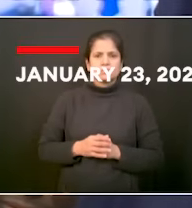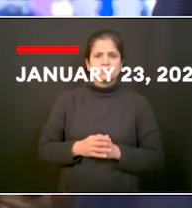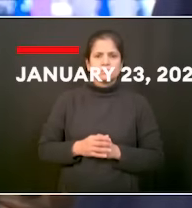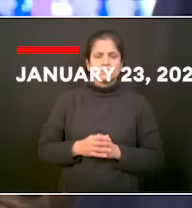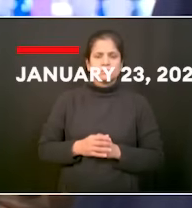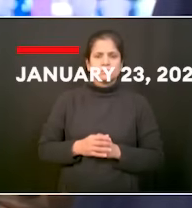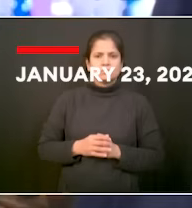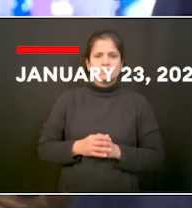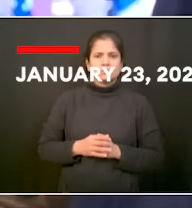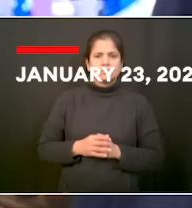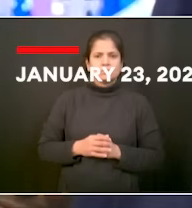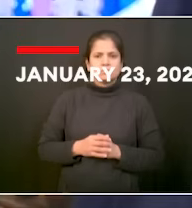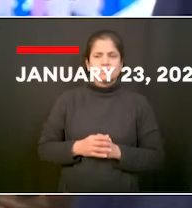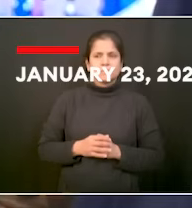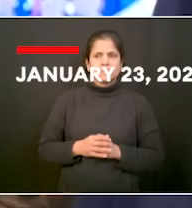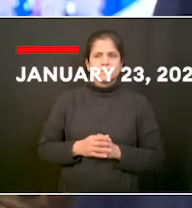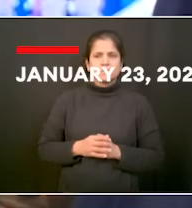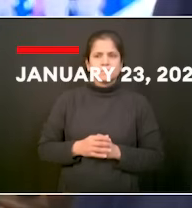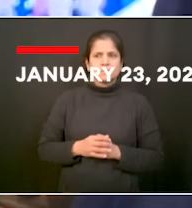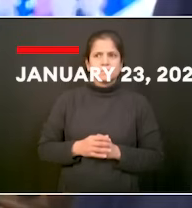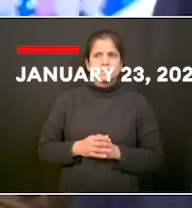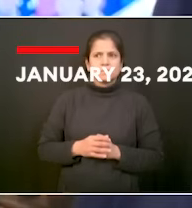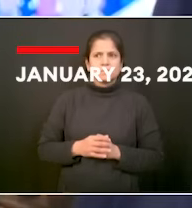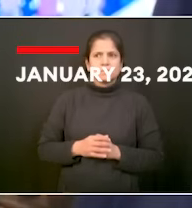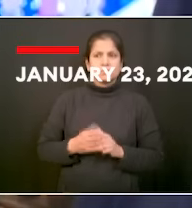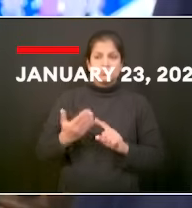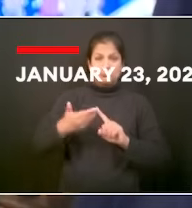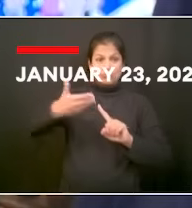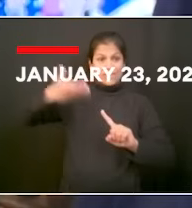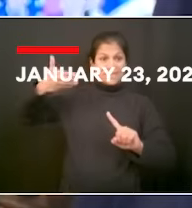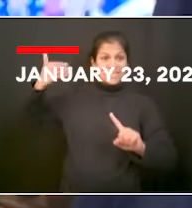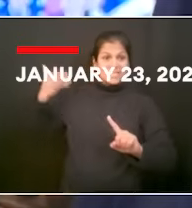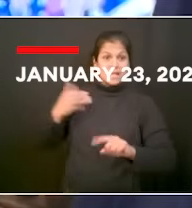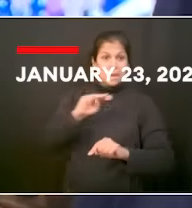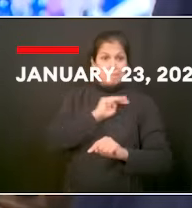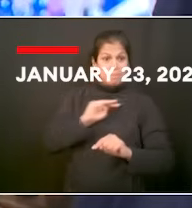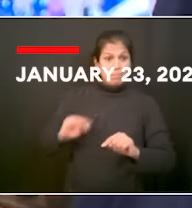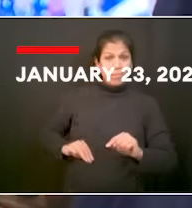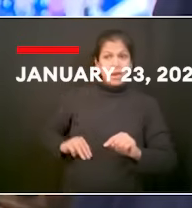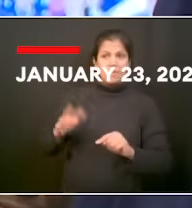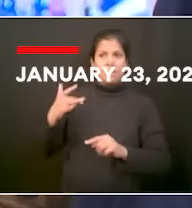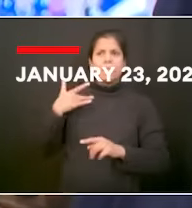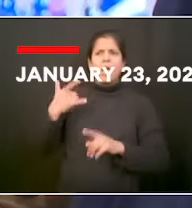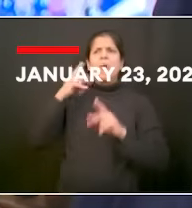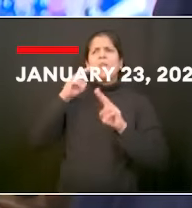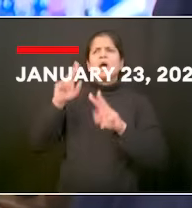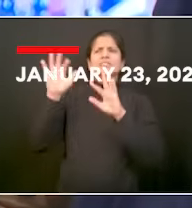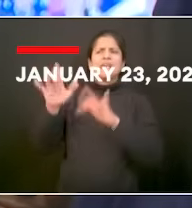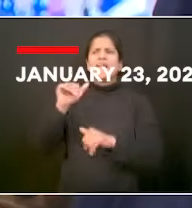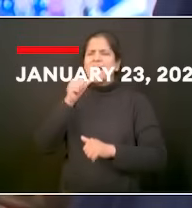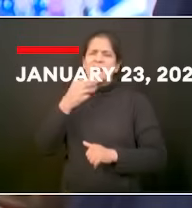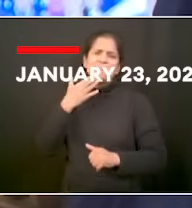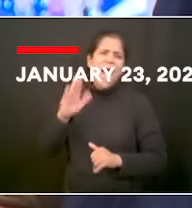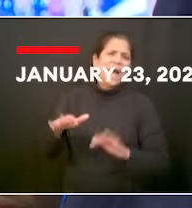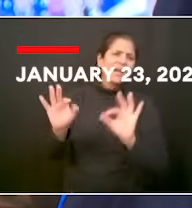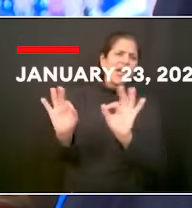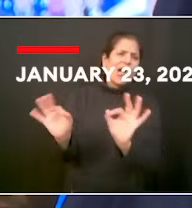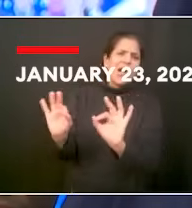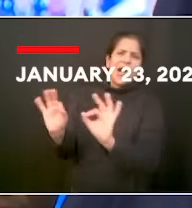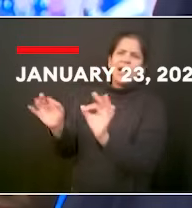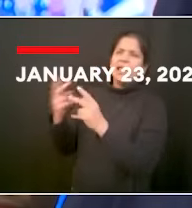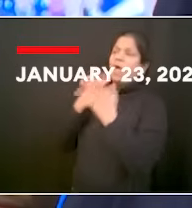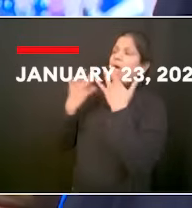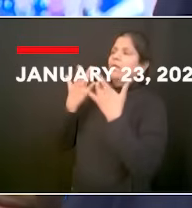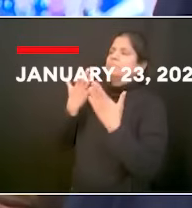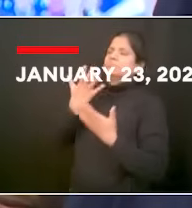gotten, and that has left them a little flat-footed. Do you have a plan for, if we get more than 1 foot or significantly more, do